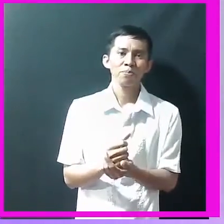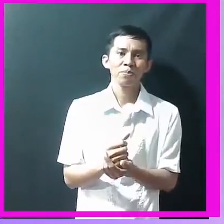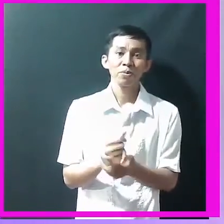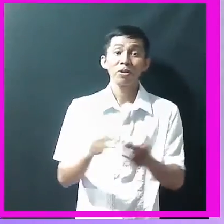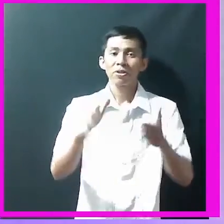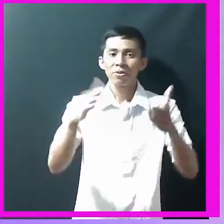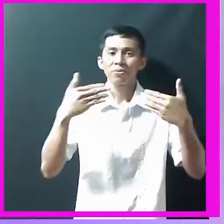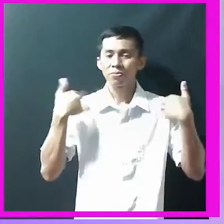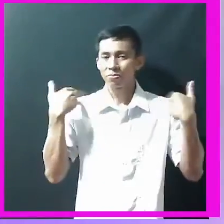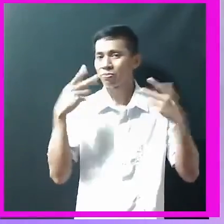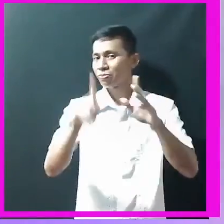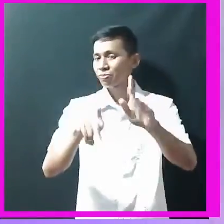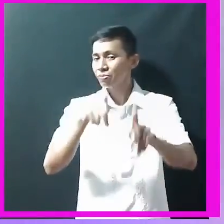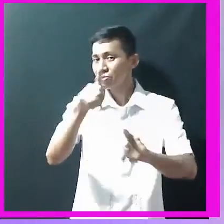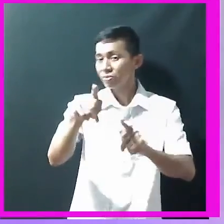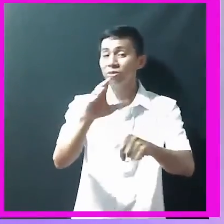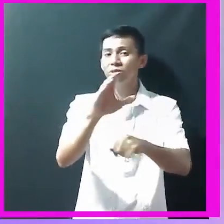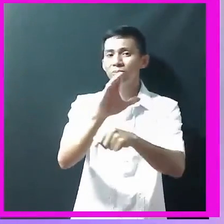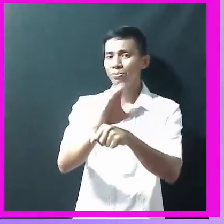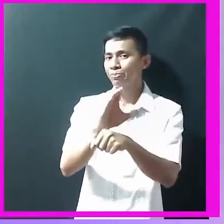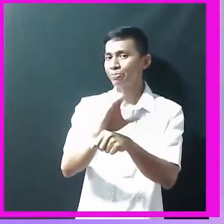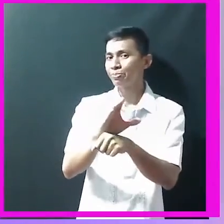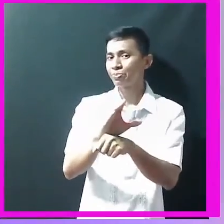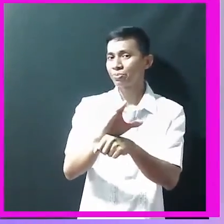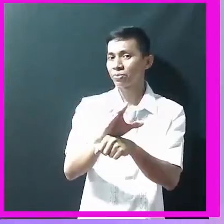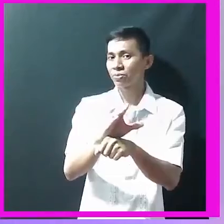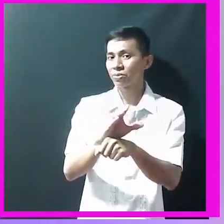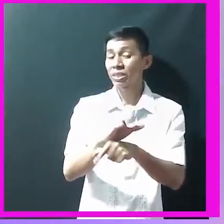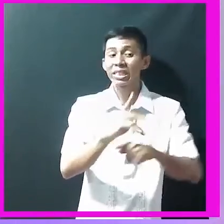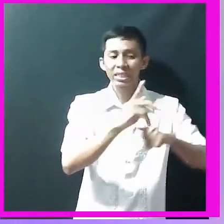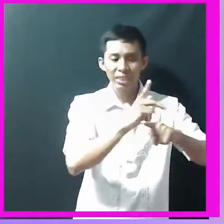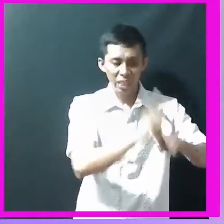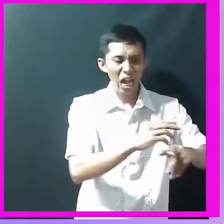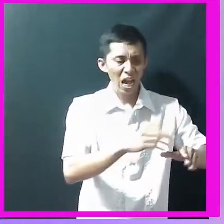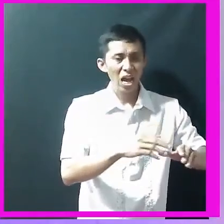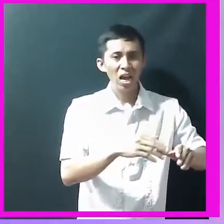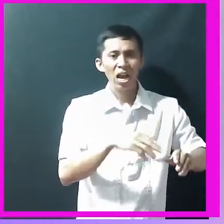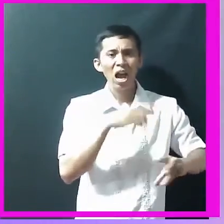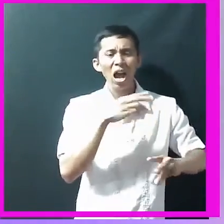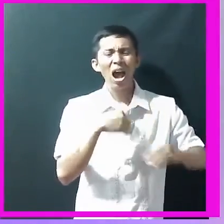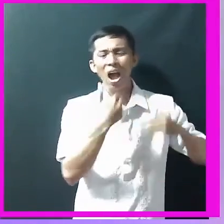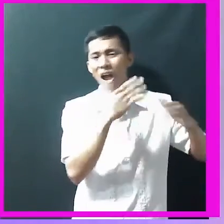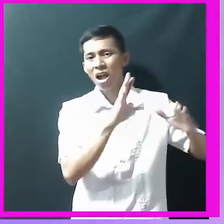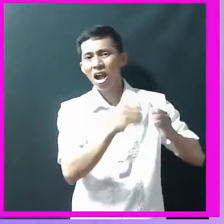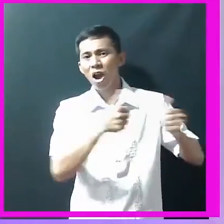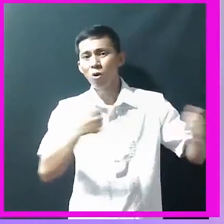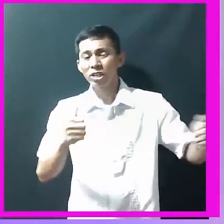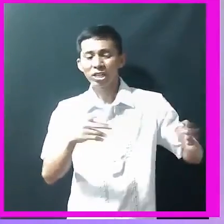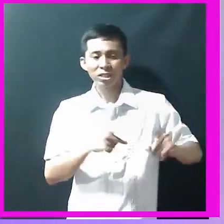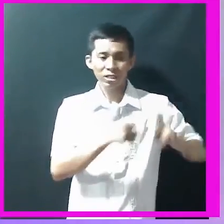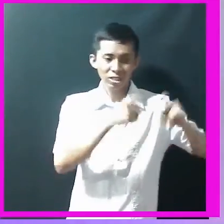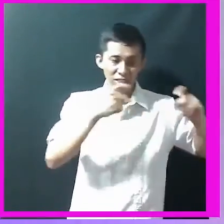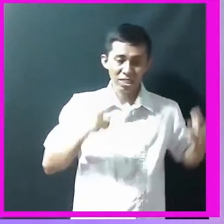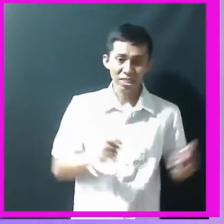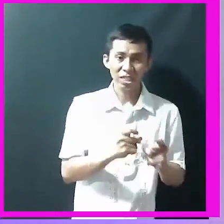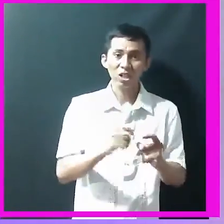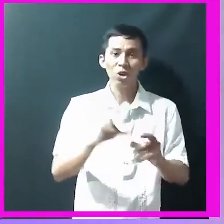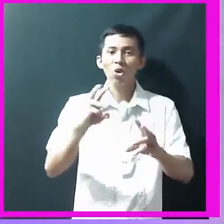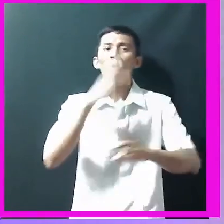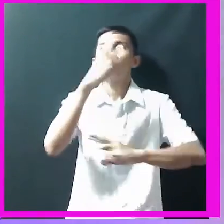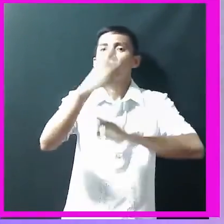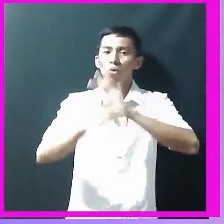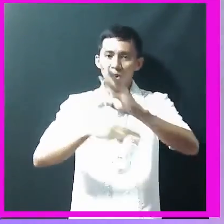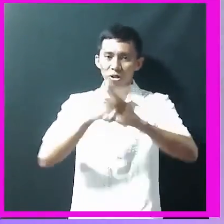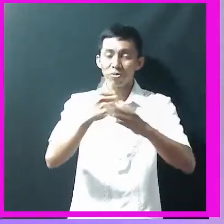Young peoples, church will keep you away from this world, or this world will keep you away from